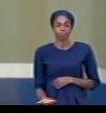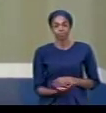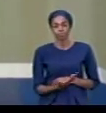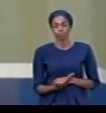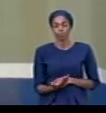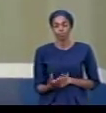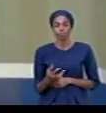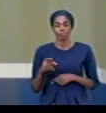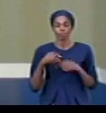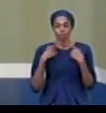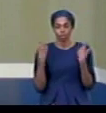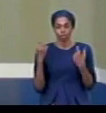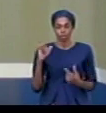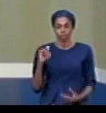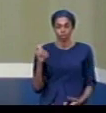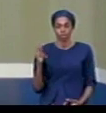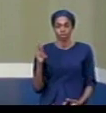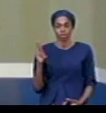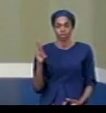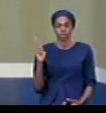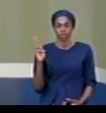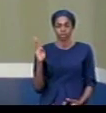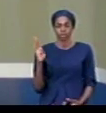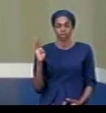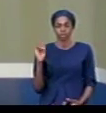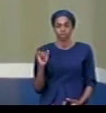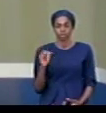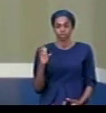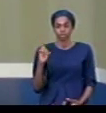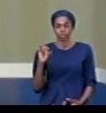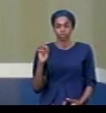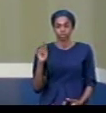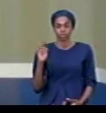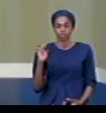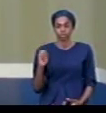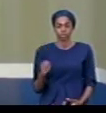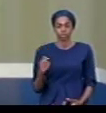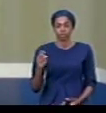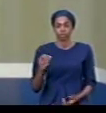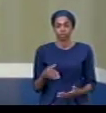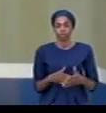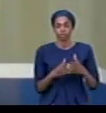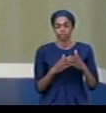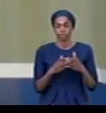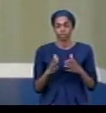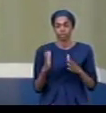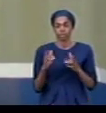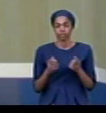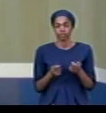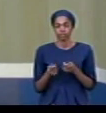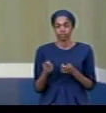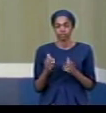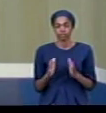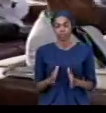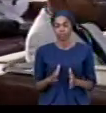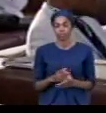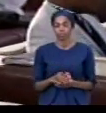welcome Reverend Yakubu Dike, Director of Welfare and National Issues. He's here with